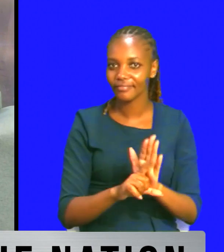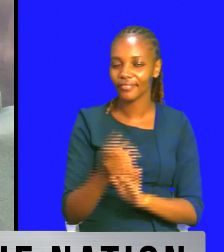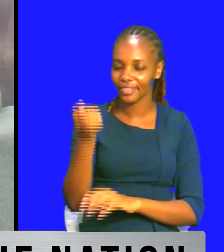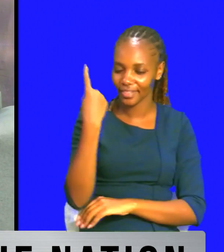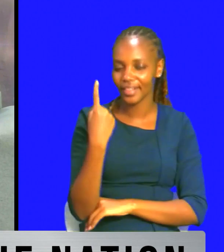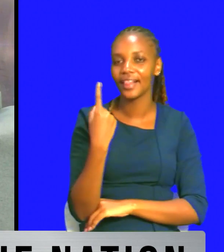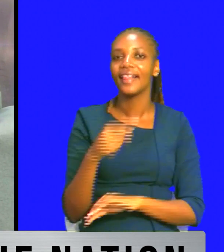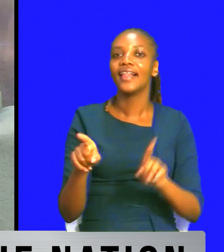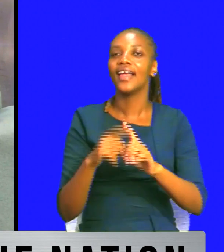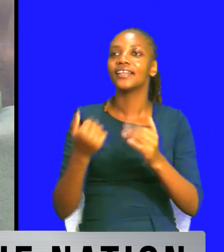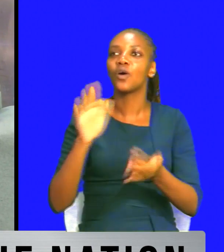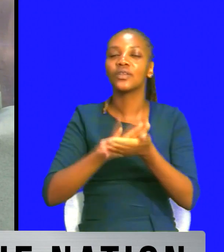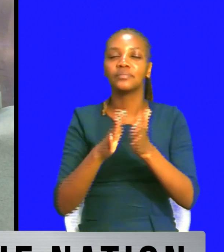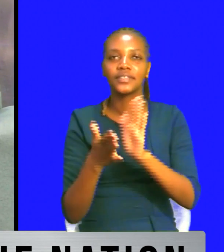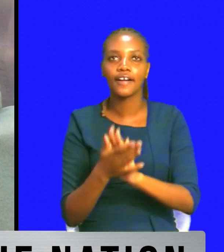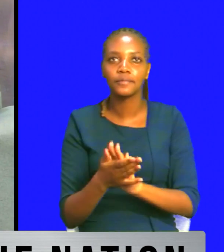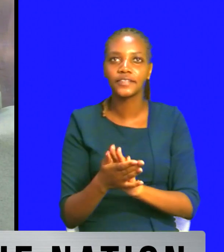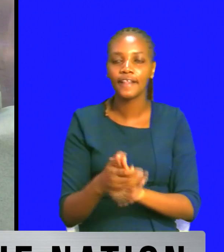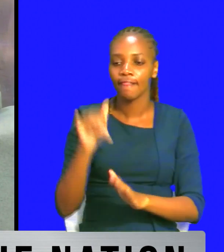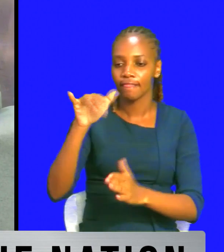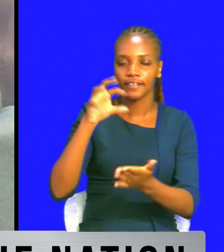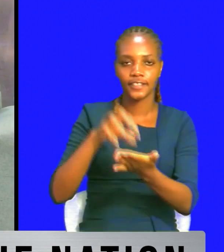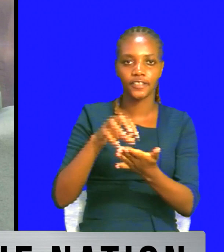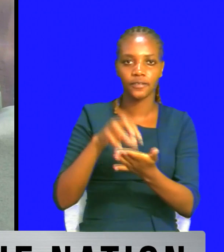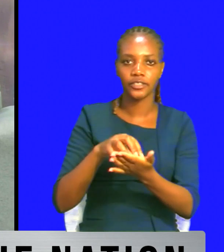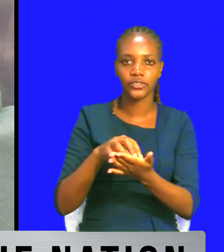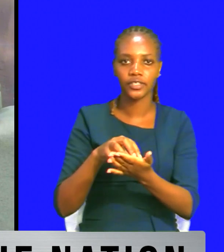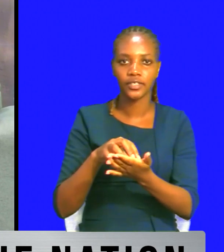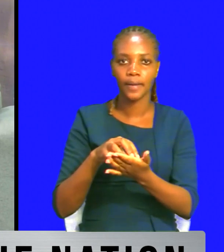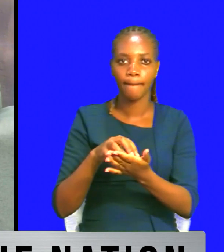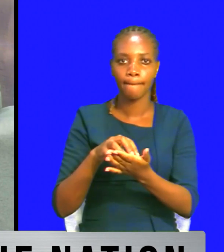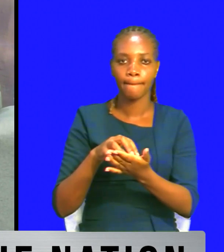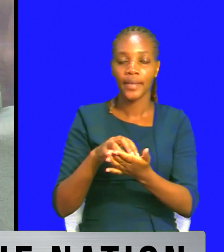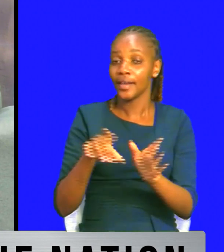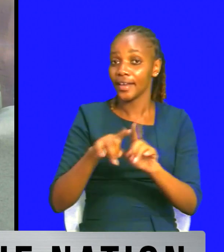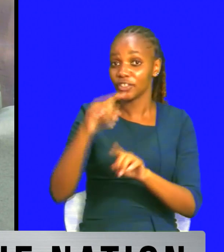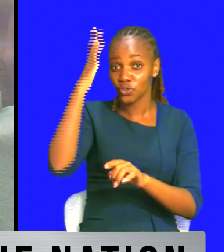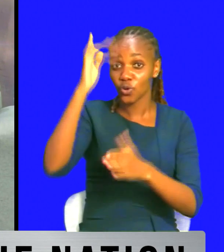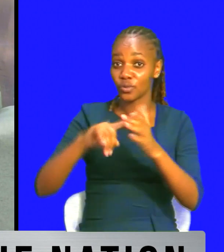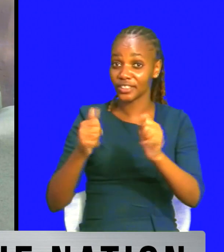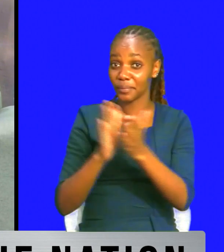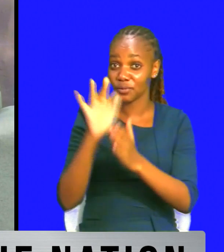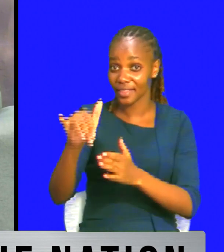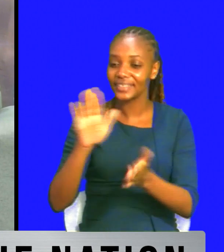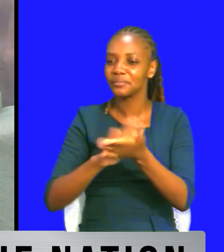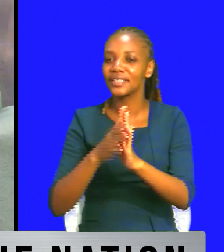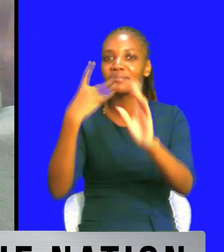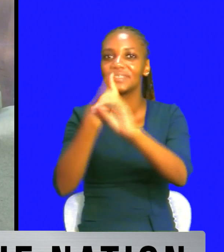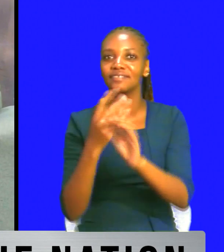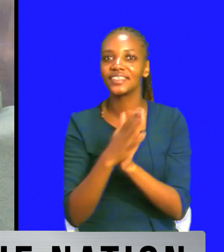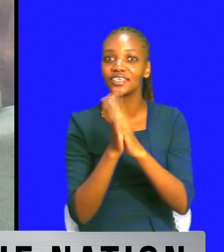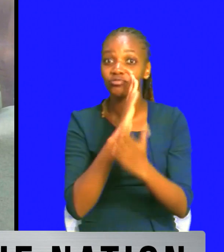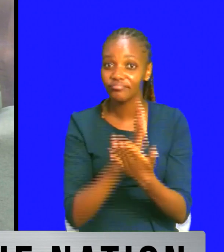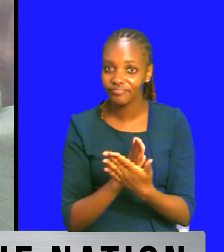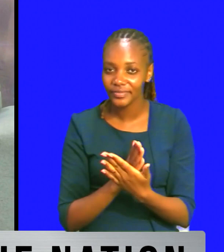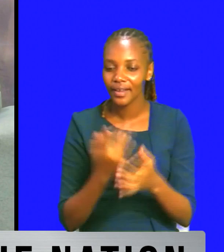And now it becomes that kind of situation. Yes. I really, and you know what happened with that? It became another story altogether.